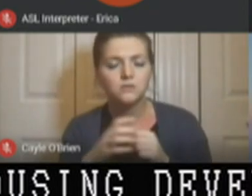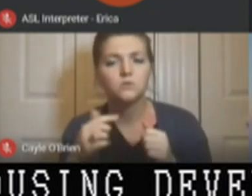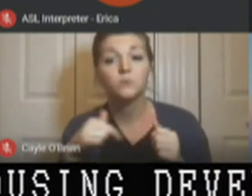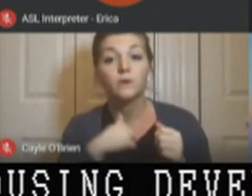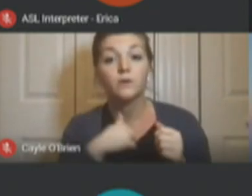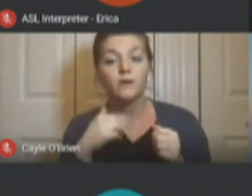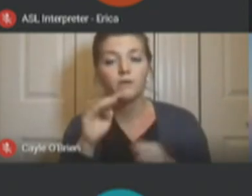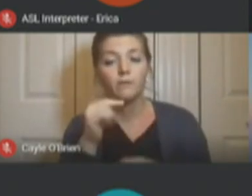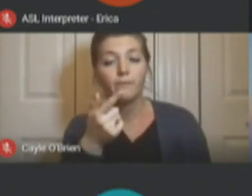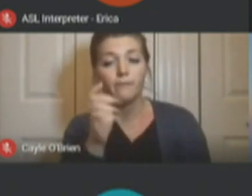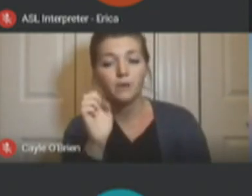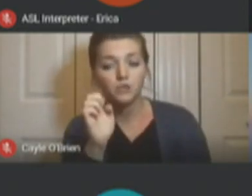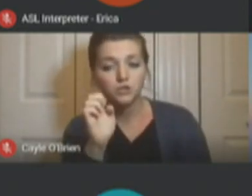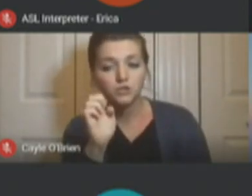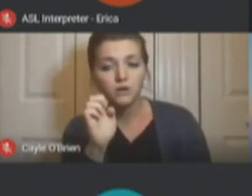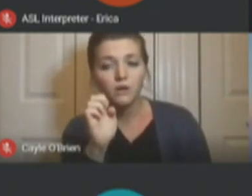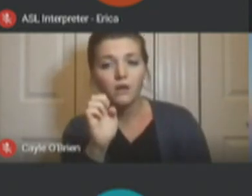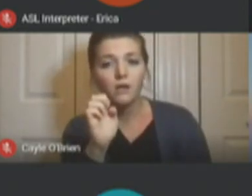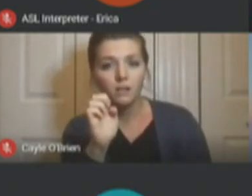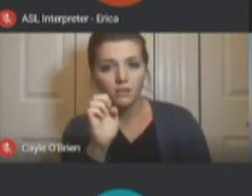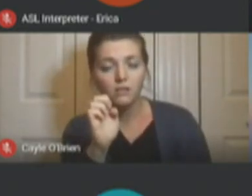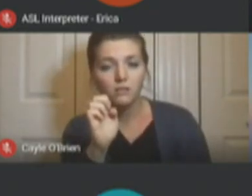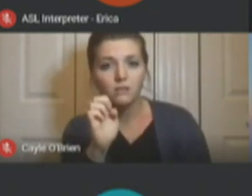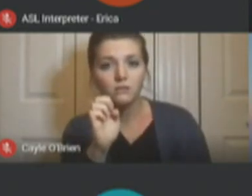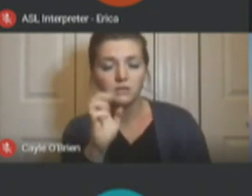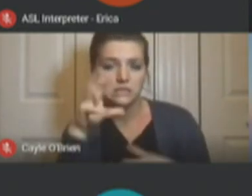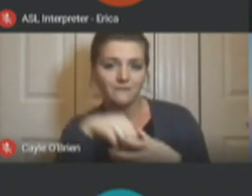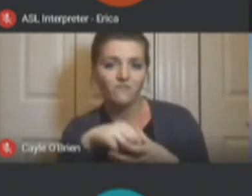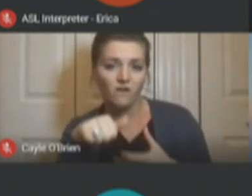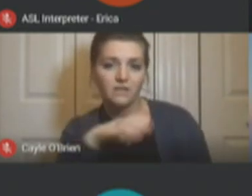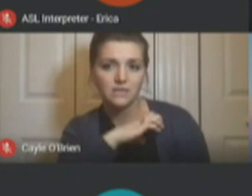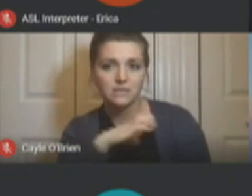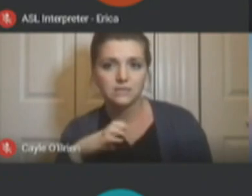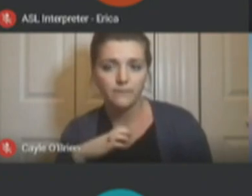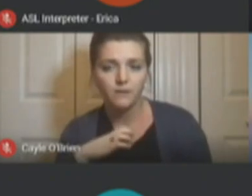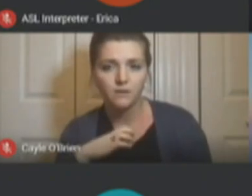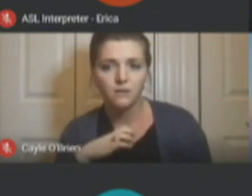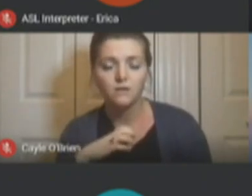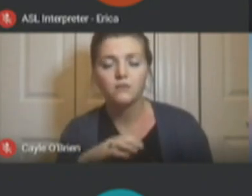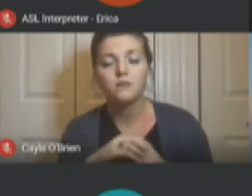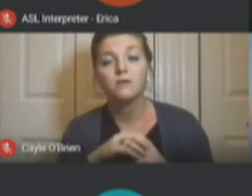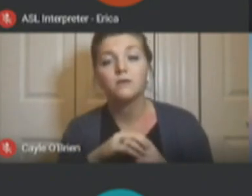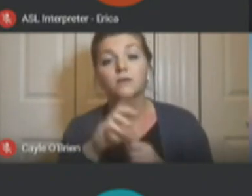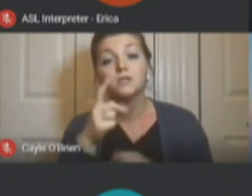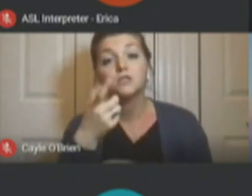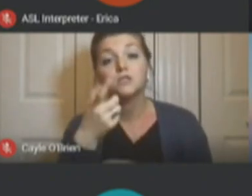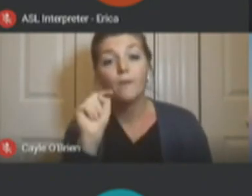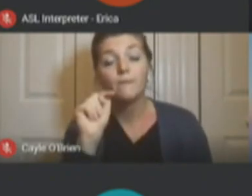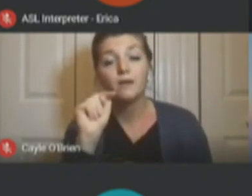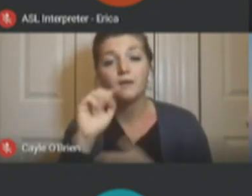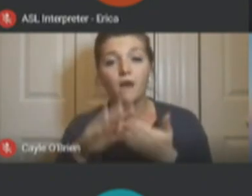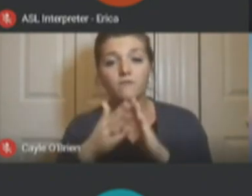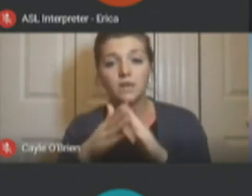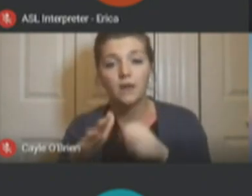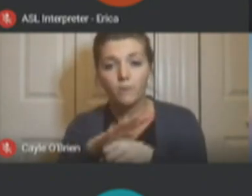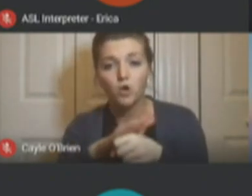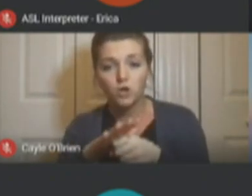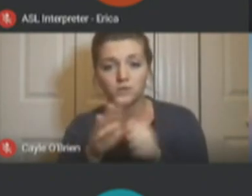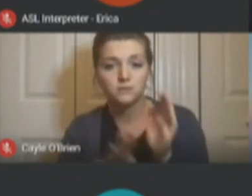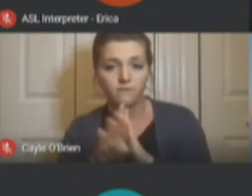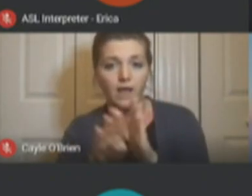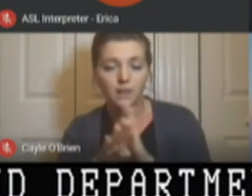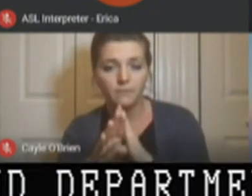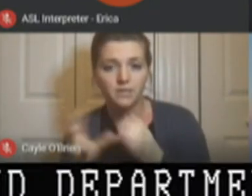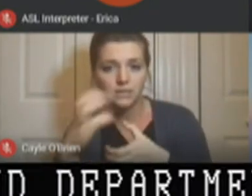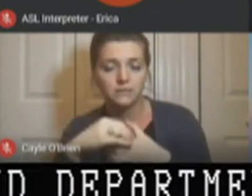met earlier, was staffing this committee. The Department of Neighborhood Development is part of the committee. The